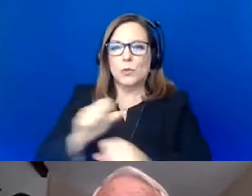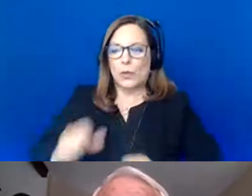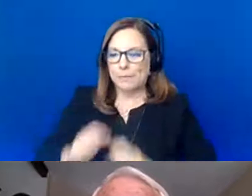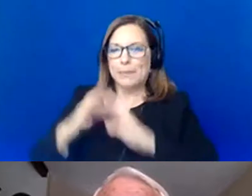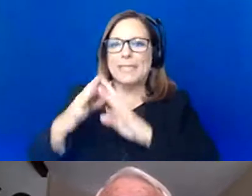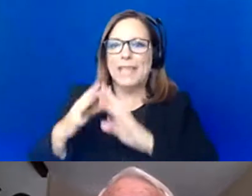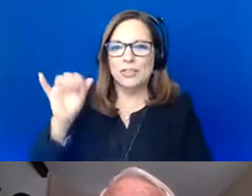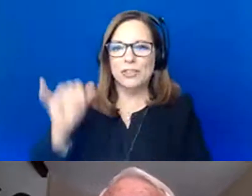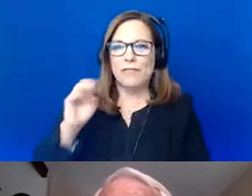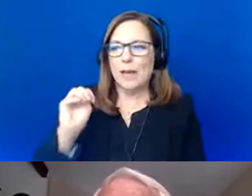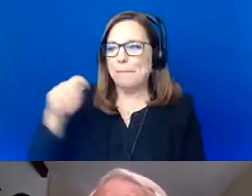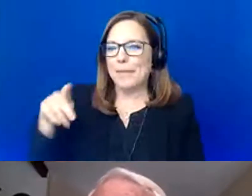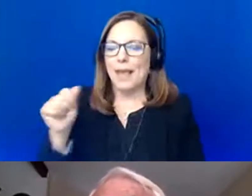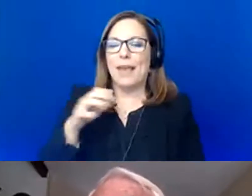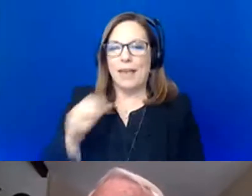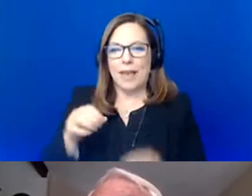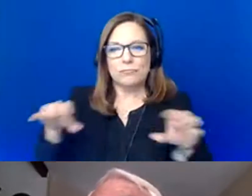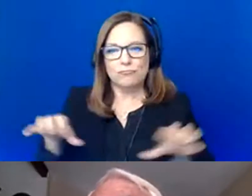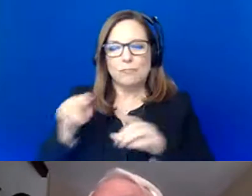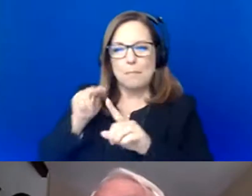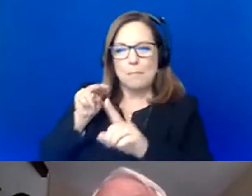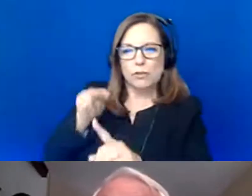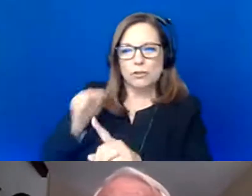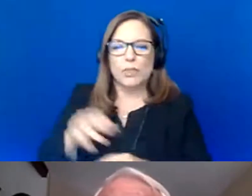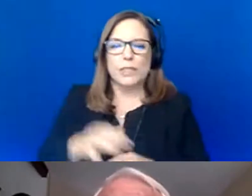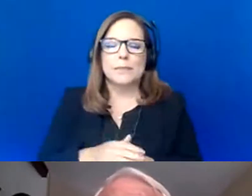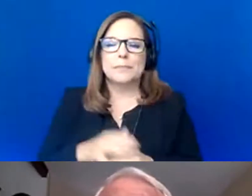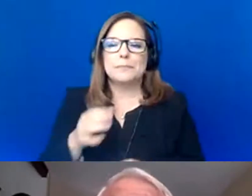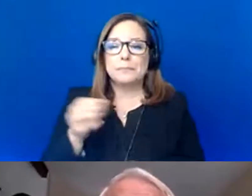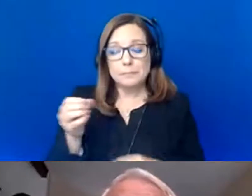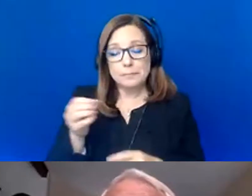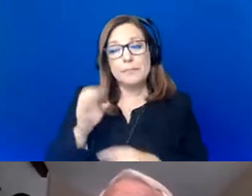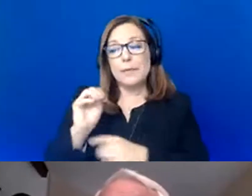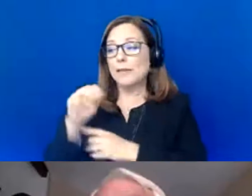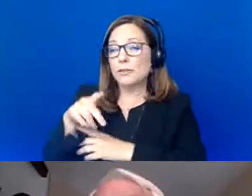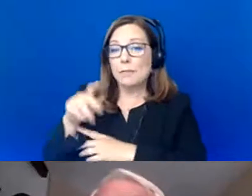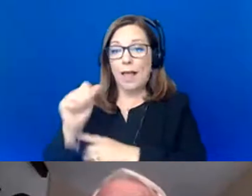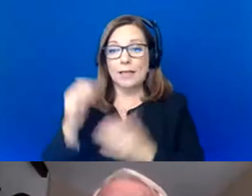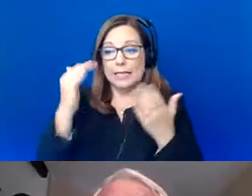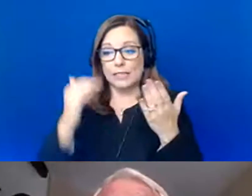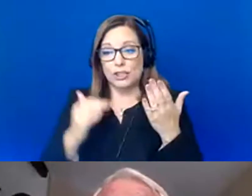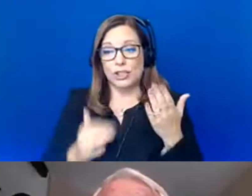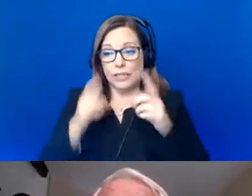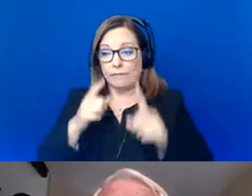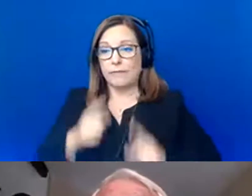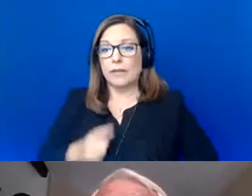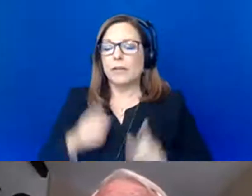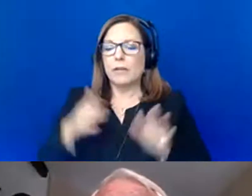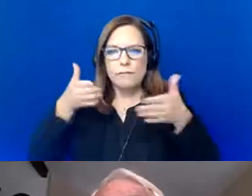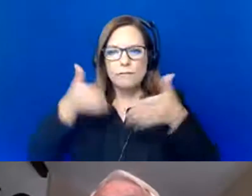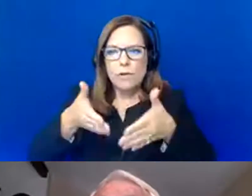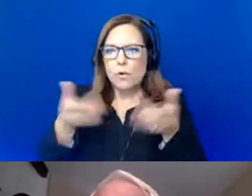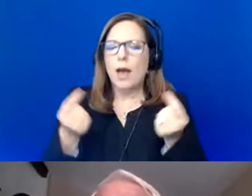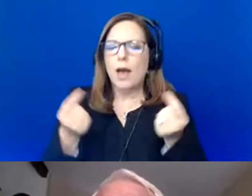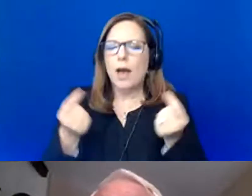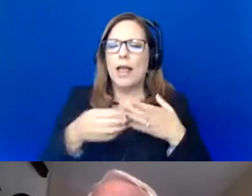The Commission supports the Master Plan on Aging initiatives focused on strengthening leadership